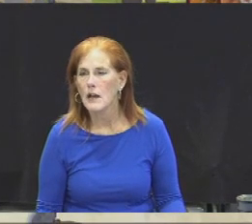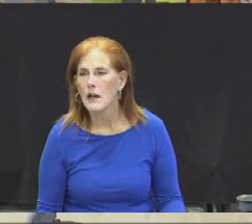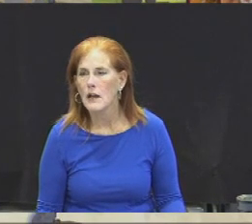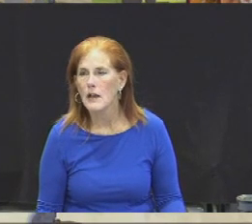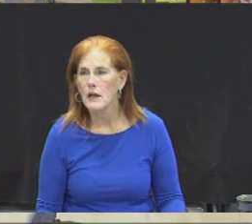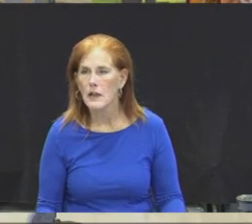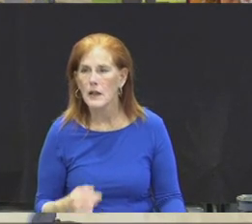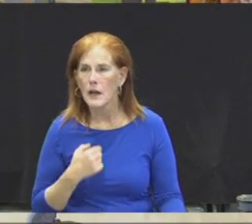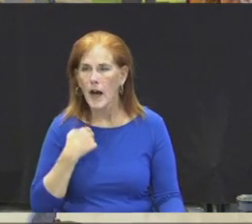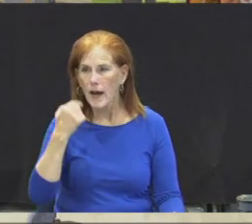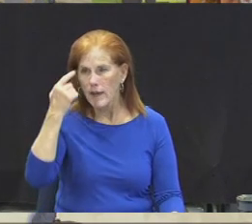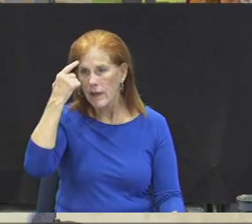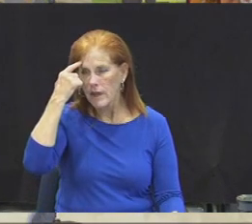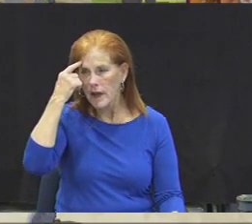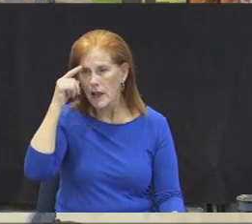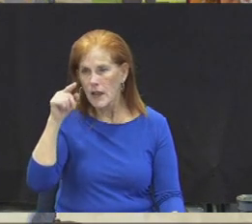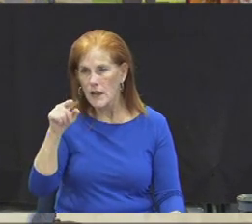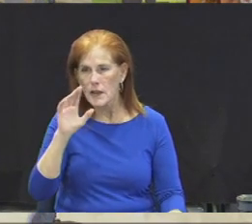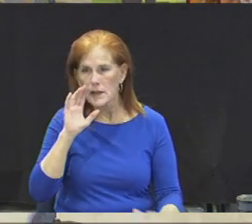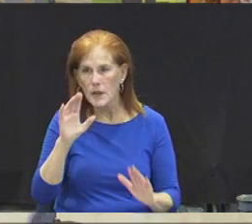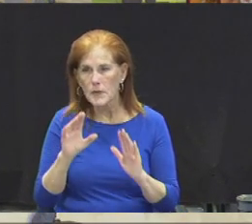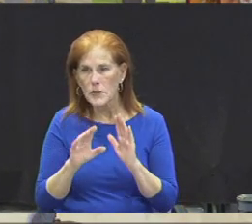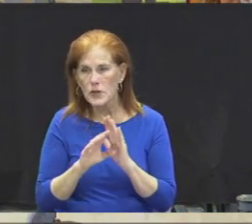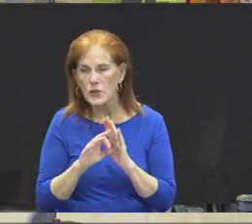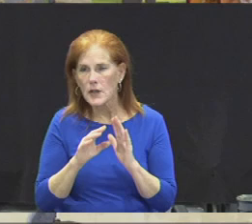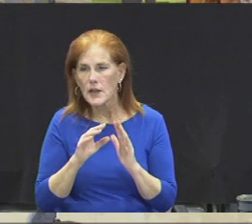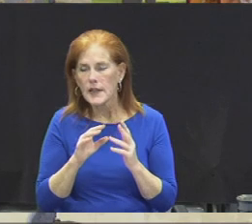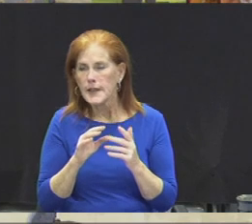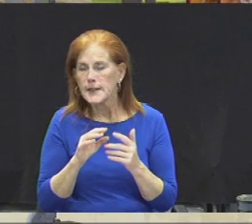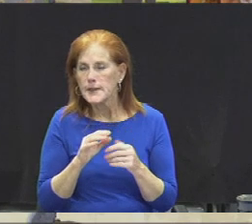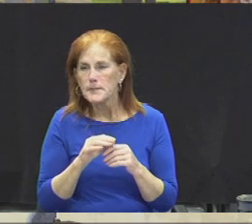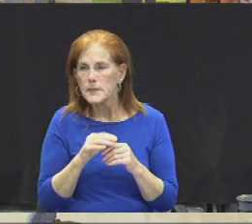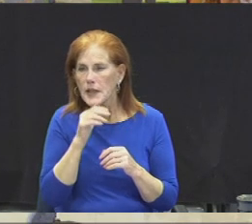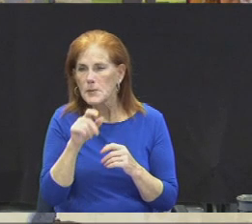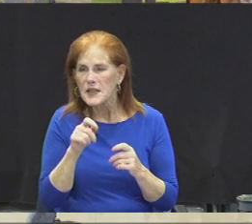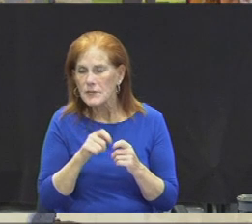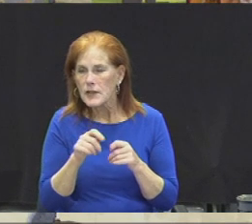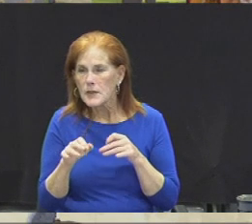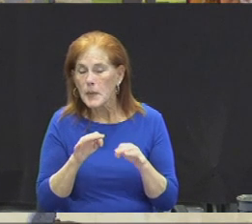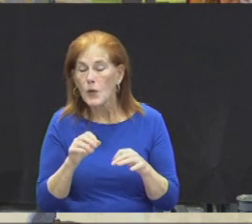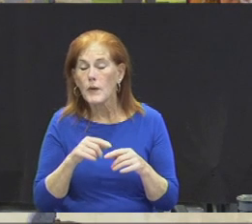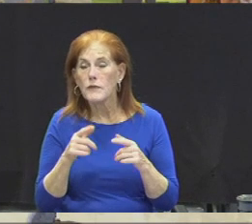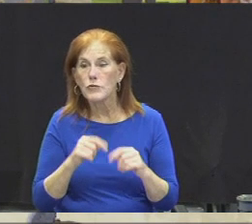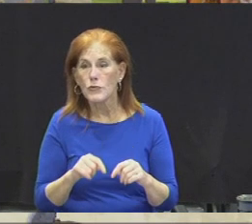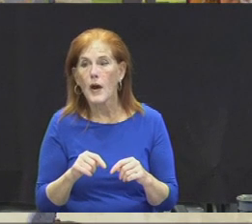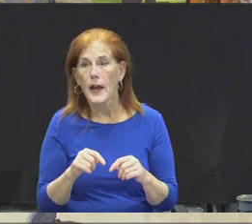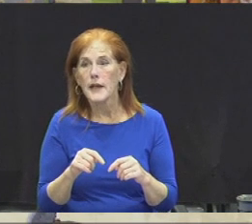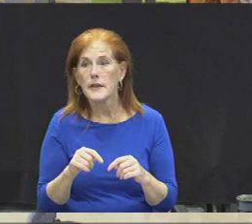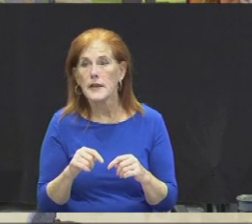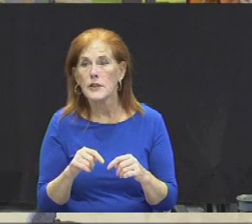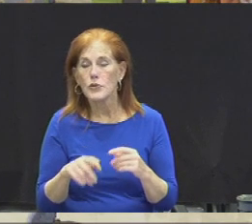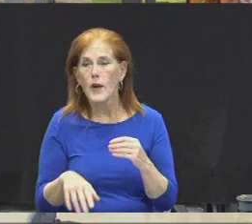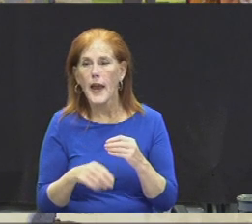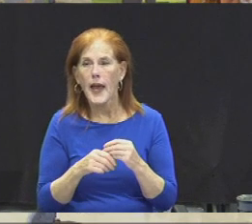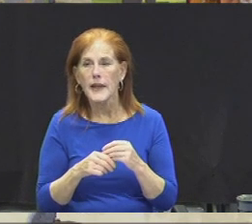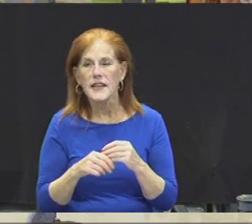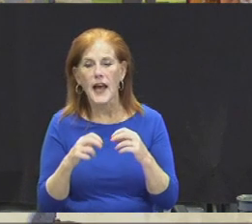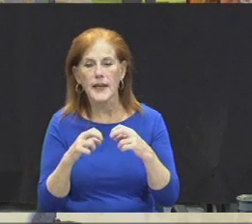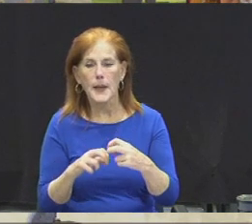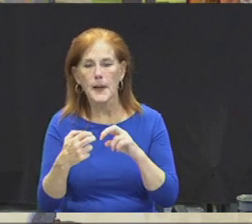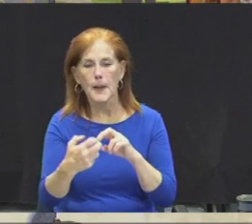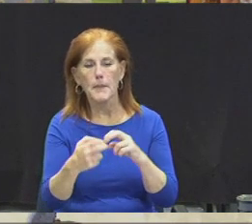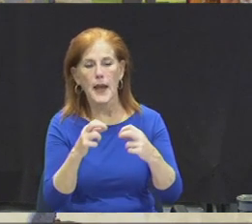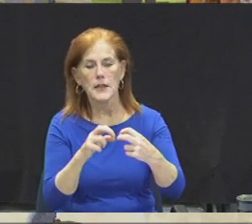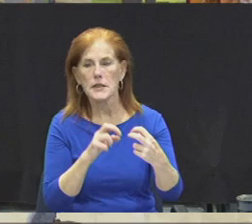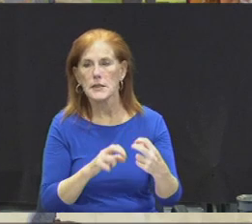I think these images don't speak to it specifically. We've also worked pretty extensively to integrate companion seating throughout